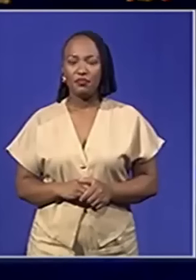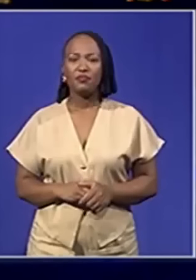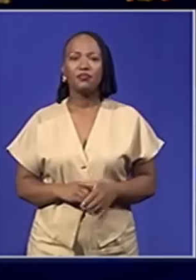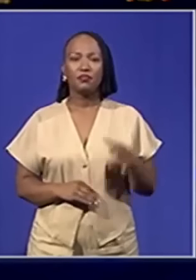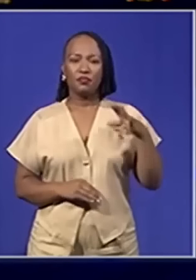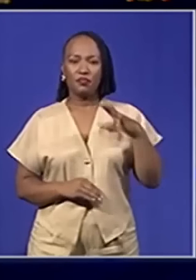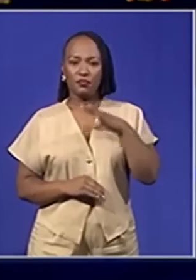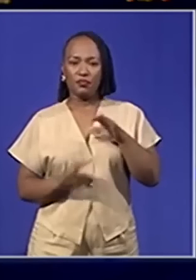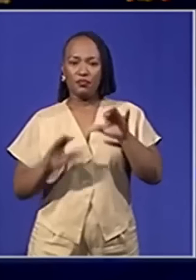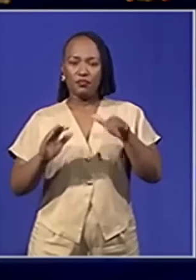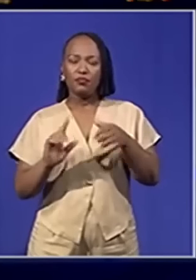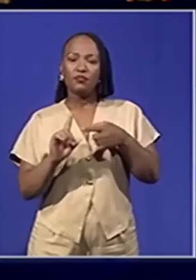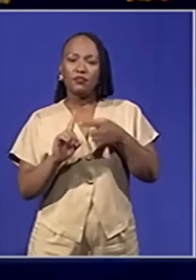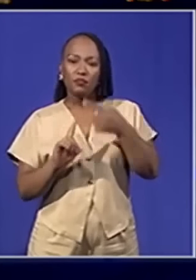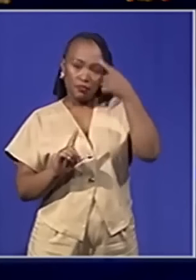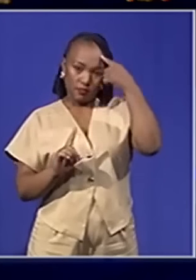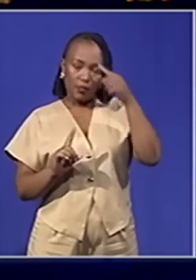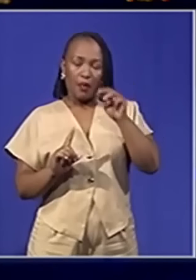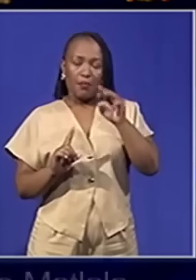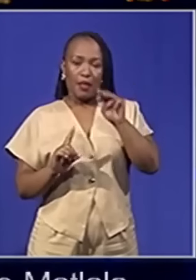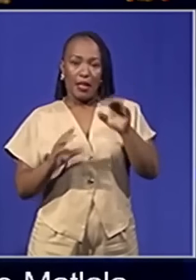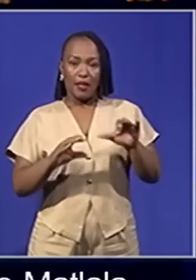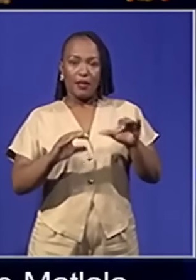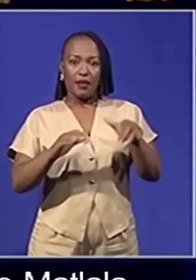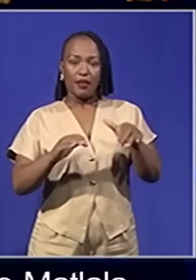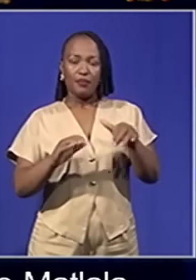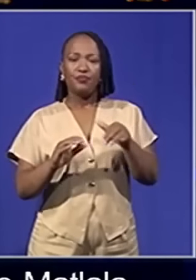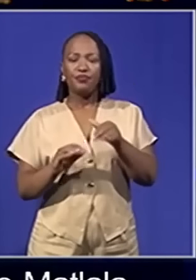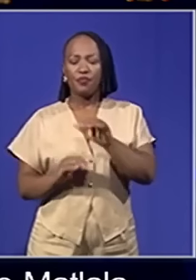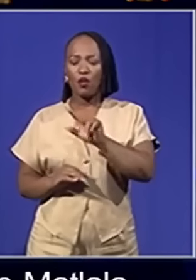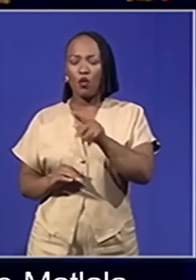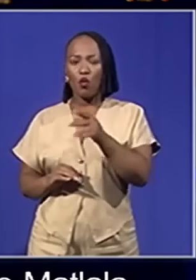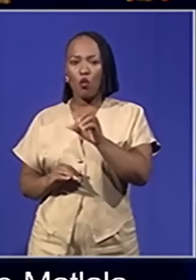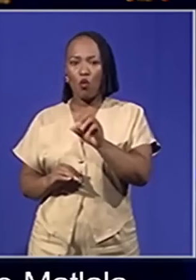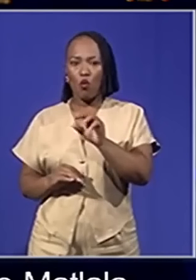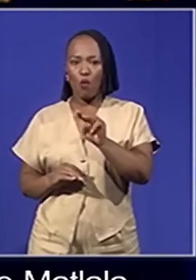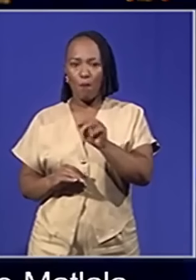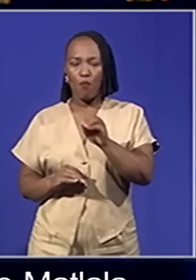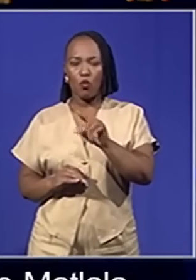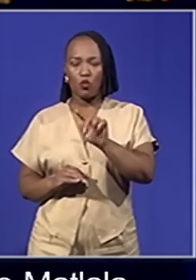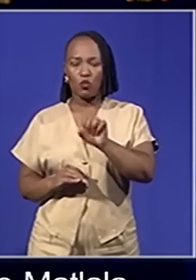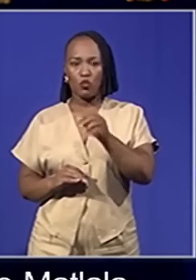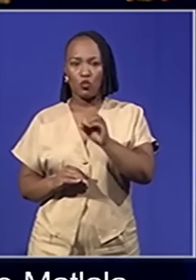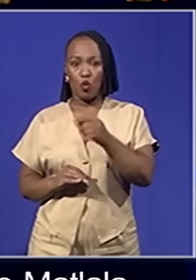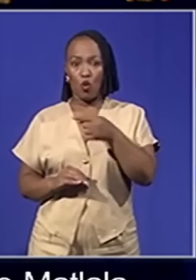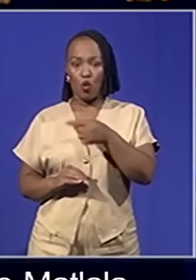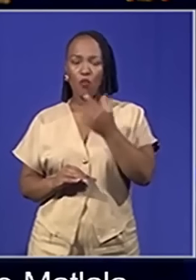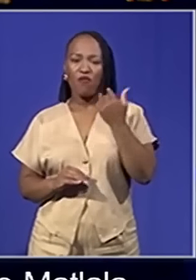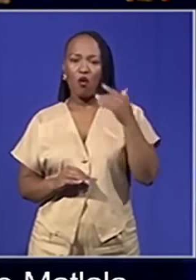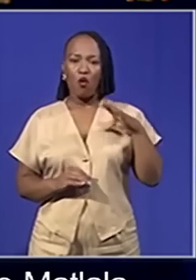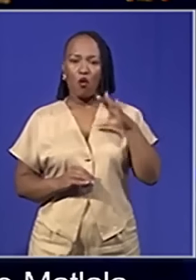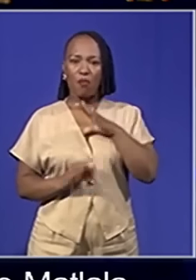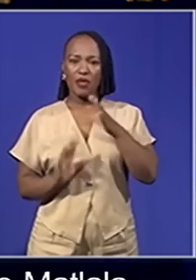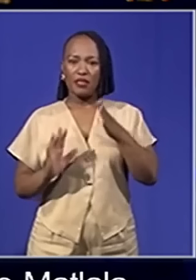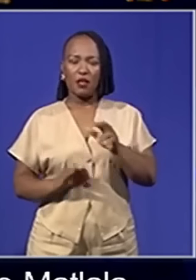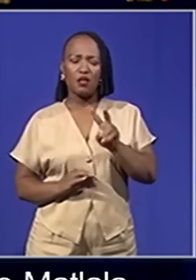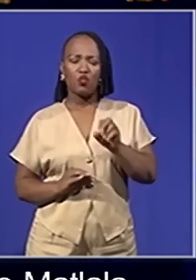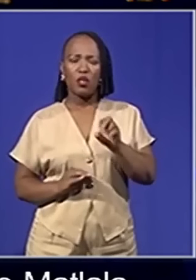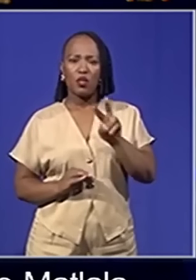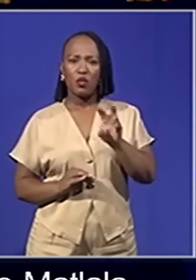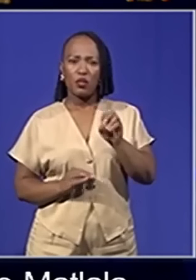Commission ya Matlanga e mametse bopaki ba hore Kgomotso Pahlane eo ikileng ya ba mo-commissionara wa nakwana wa sepolesa le ho lelekwa ka 2020 o ne a tsebana